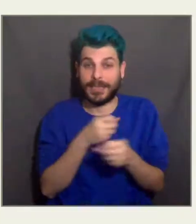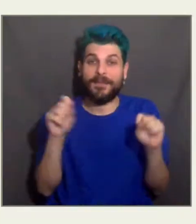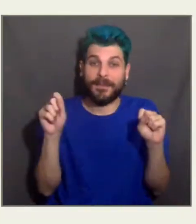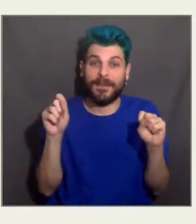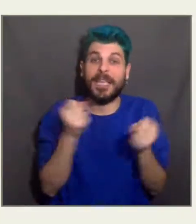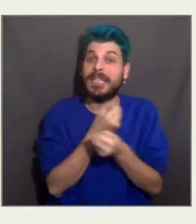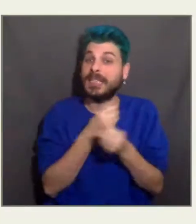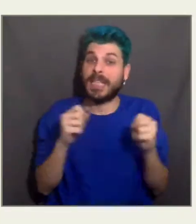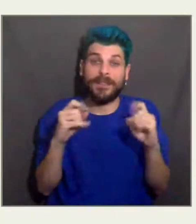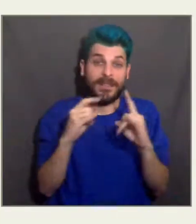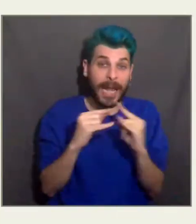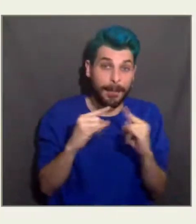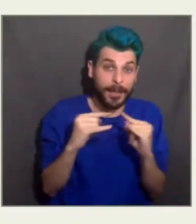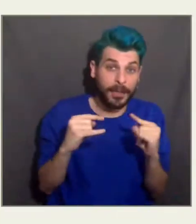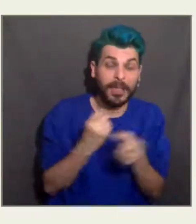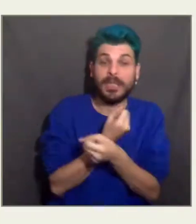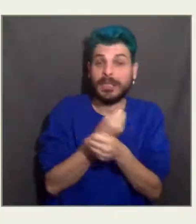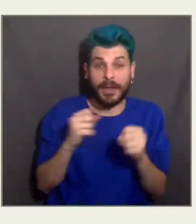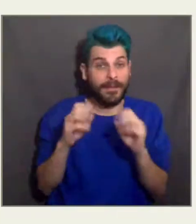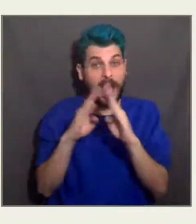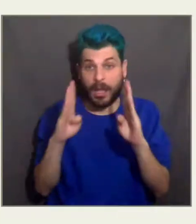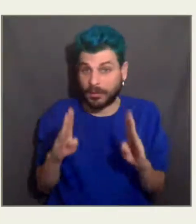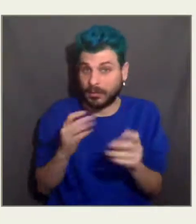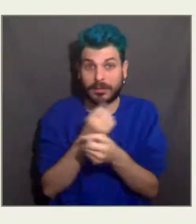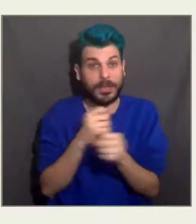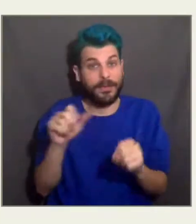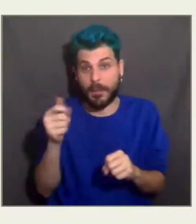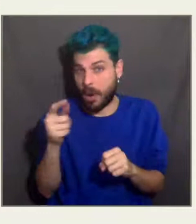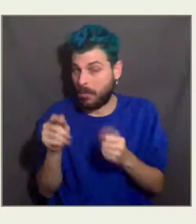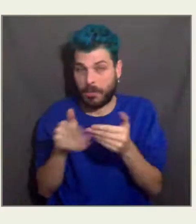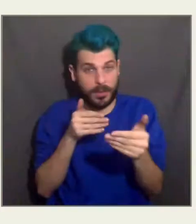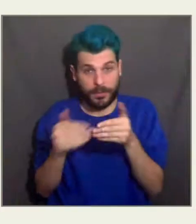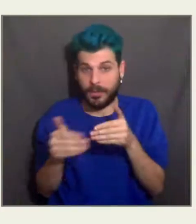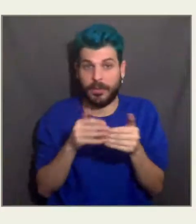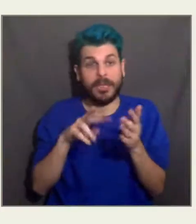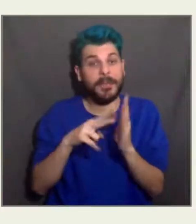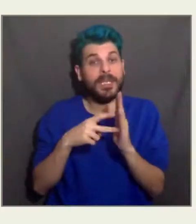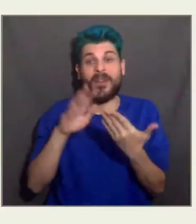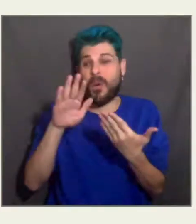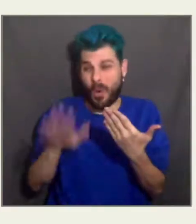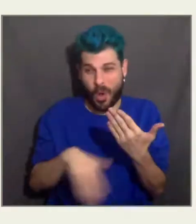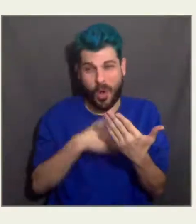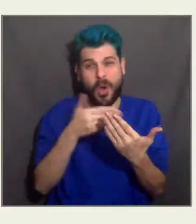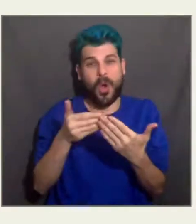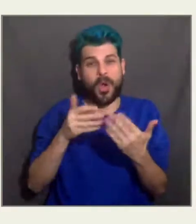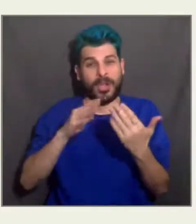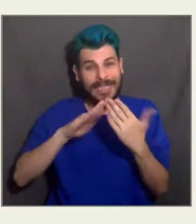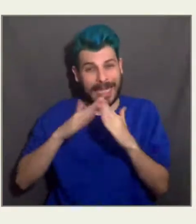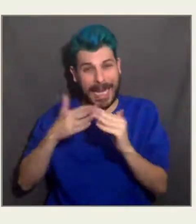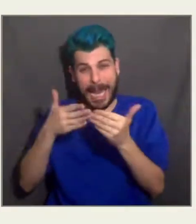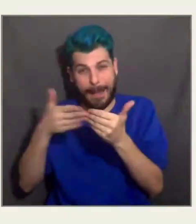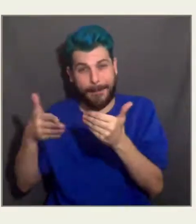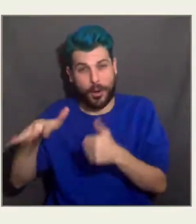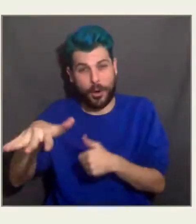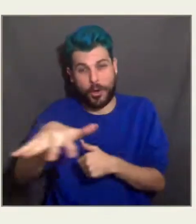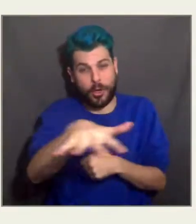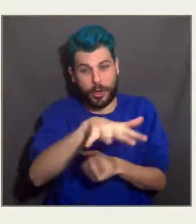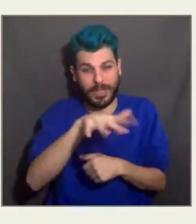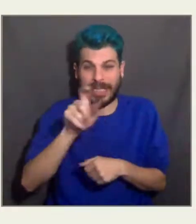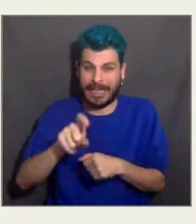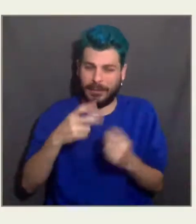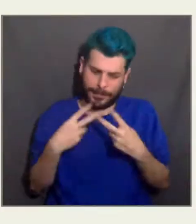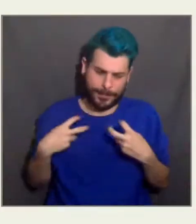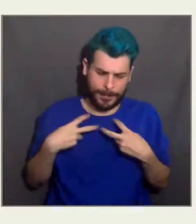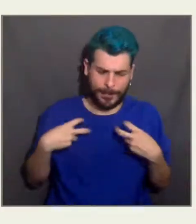That's a community-wide thing, and that means that every neighborhood has to look deep within themselves and say, how can I be part of